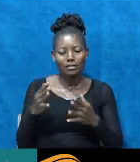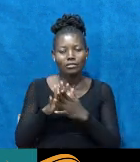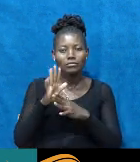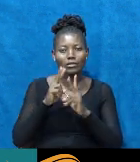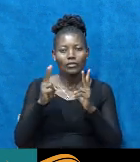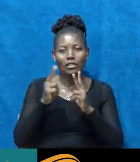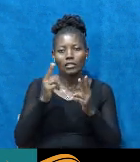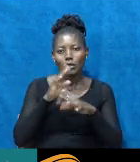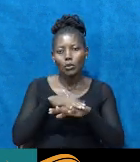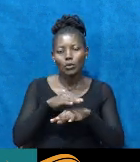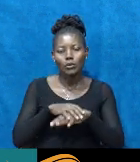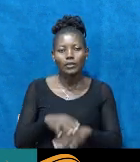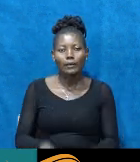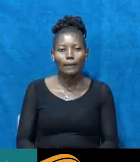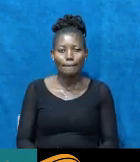very grateful.